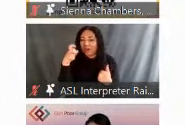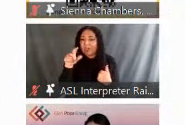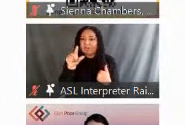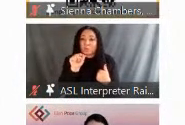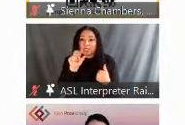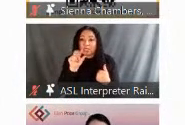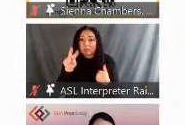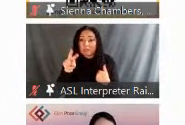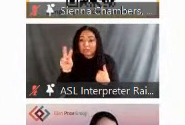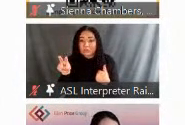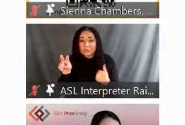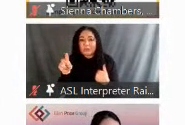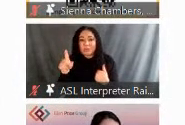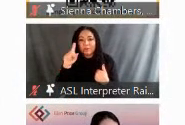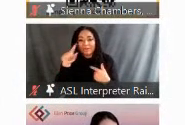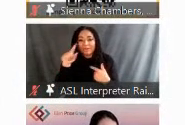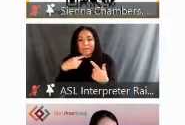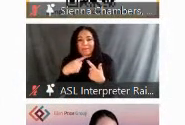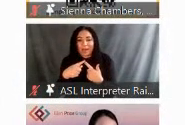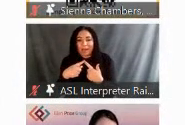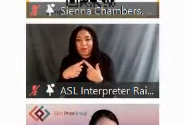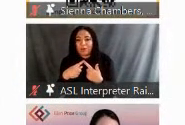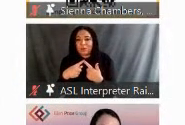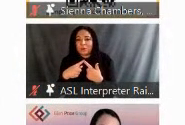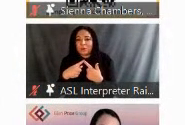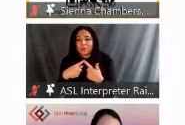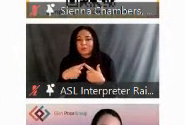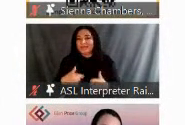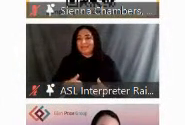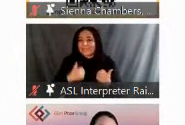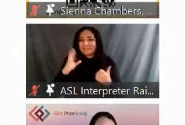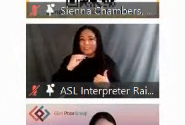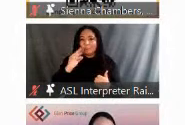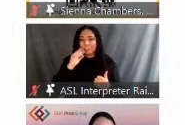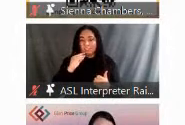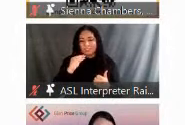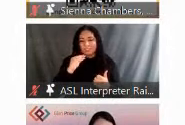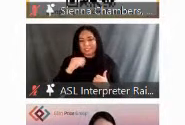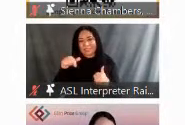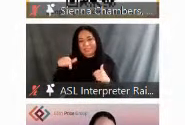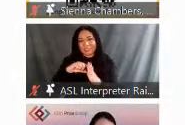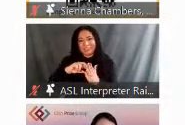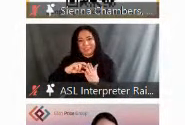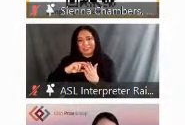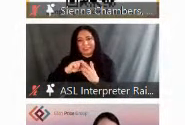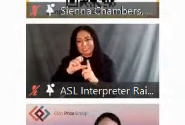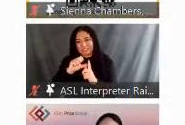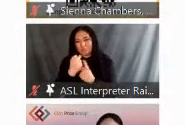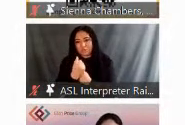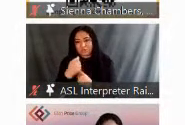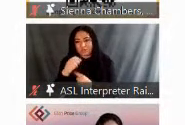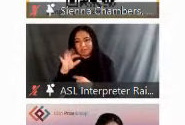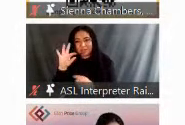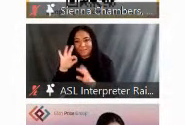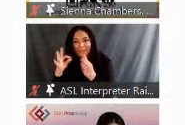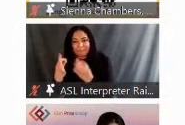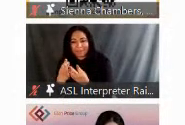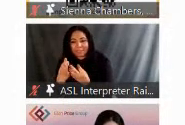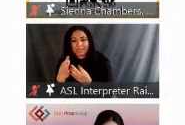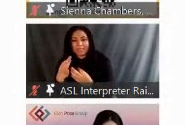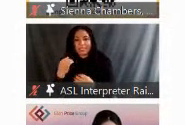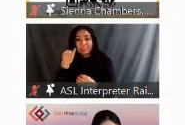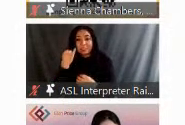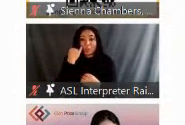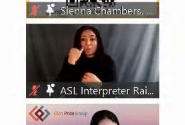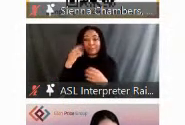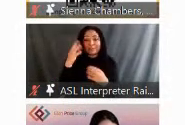lived expertise of those most impacted by these programs. In this case, it's families. What if we were to think about something really concrete by